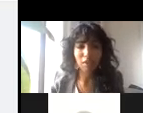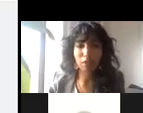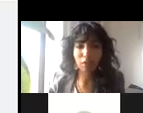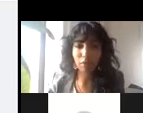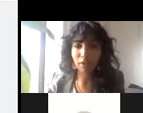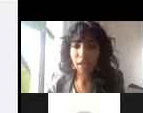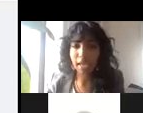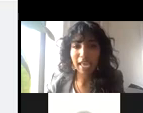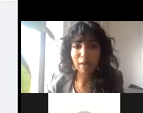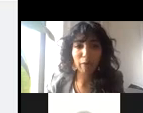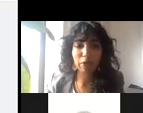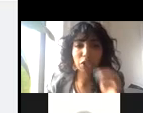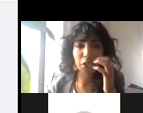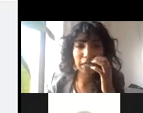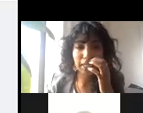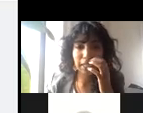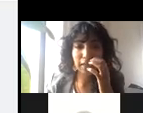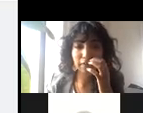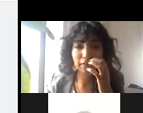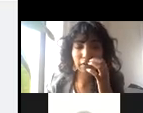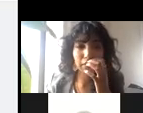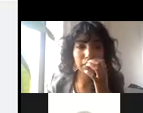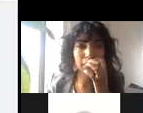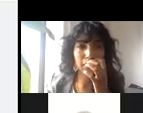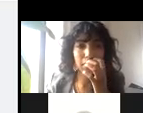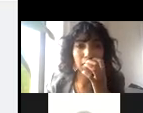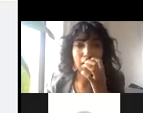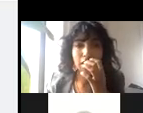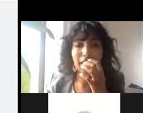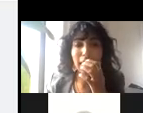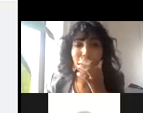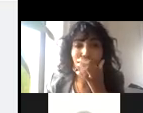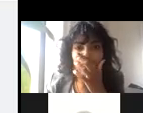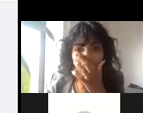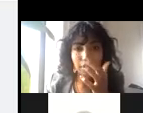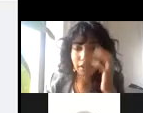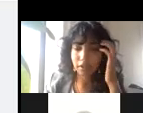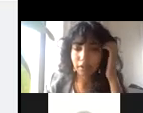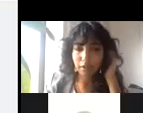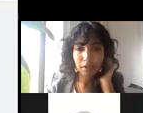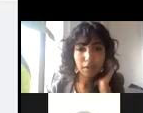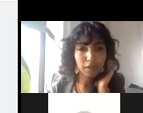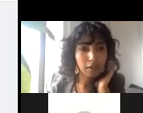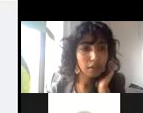We have ample maternity leave. To that end,